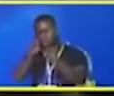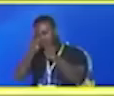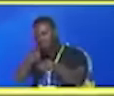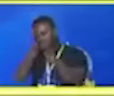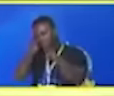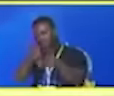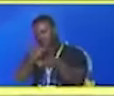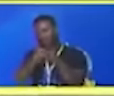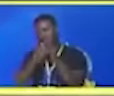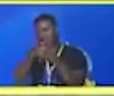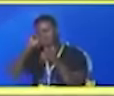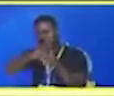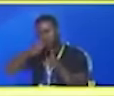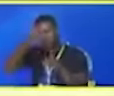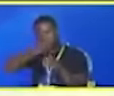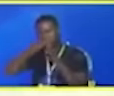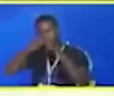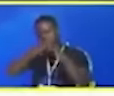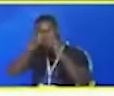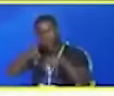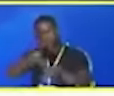like the limitations of Americans.